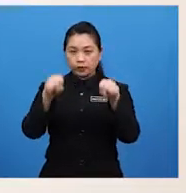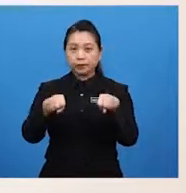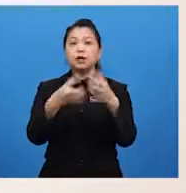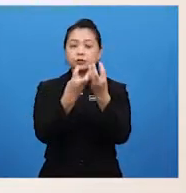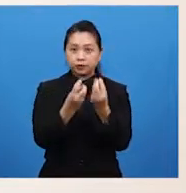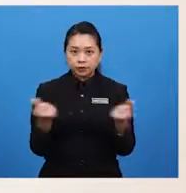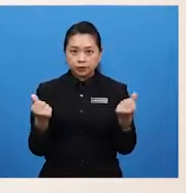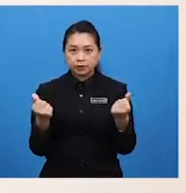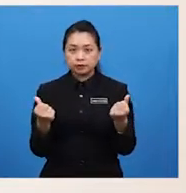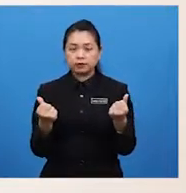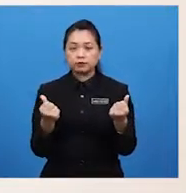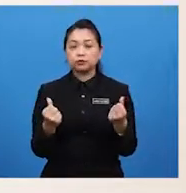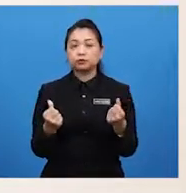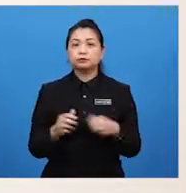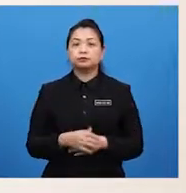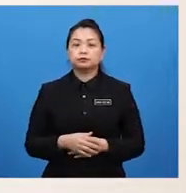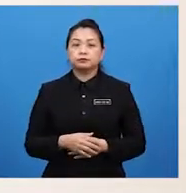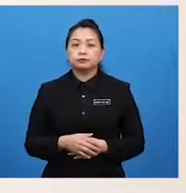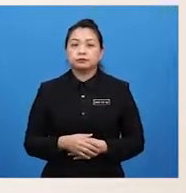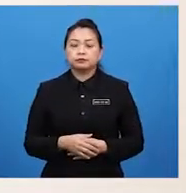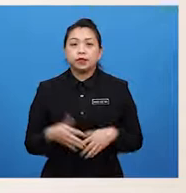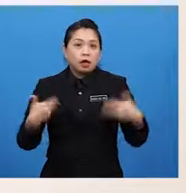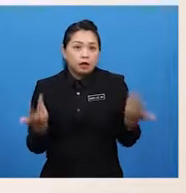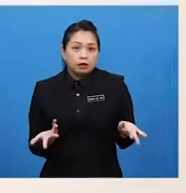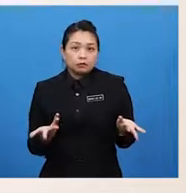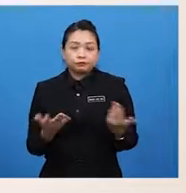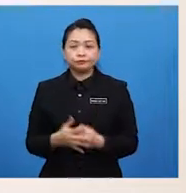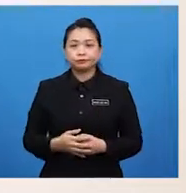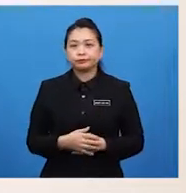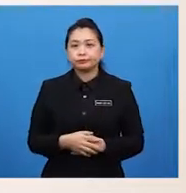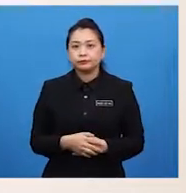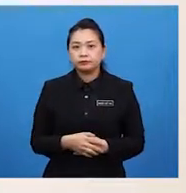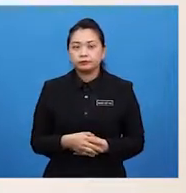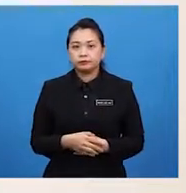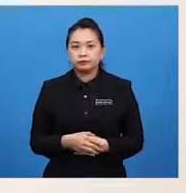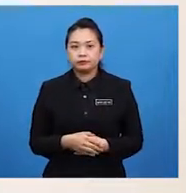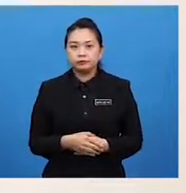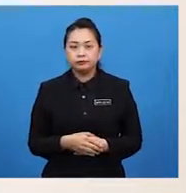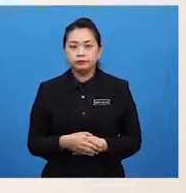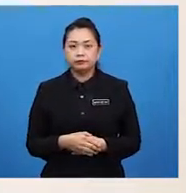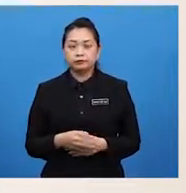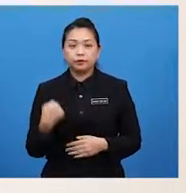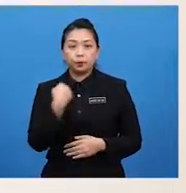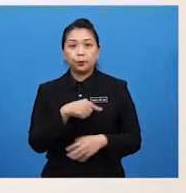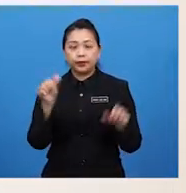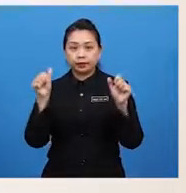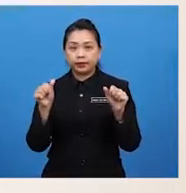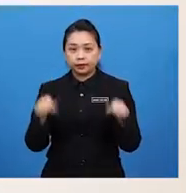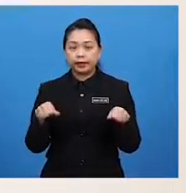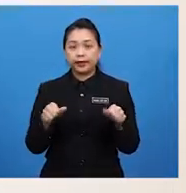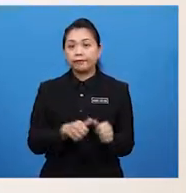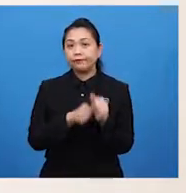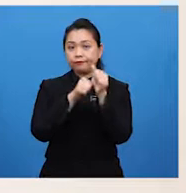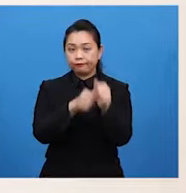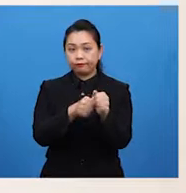to overcome the problem. How do we go about writing it? Well, we can follow the